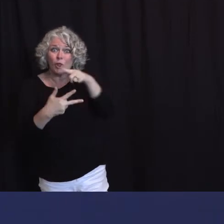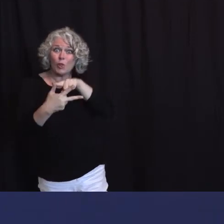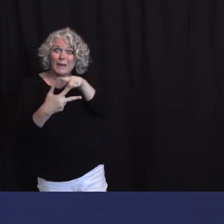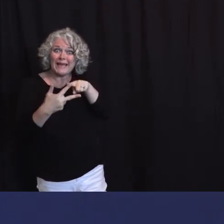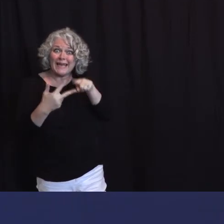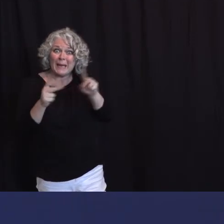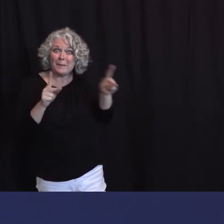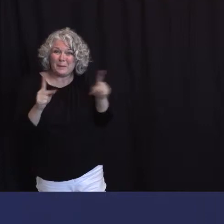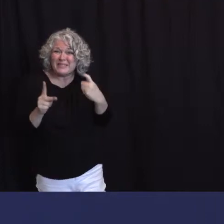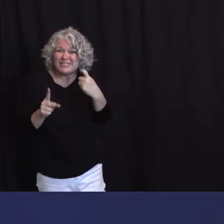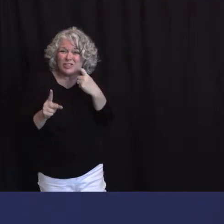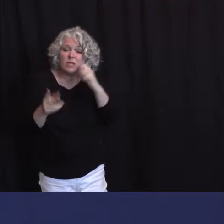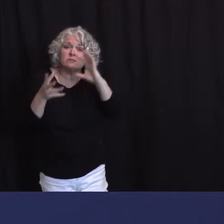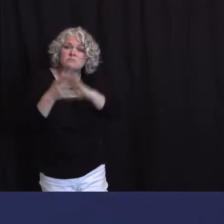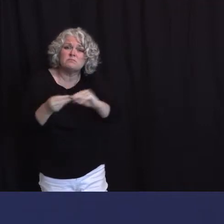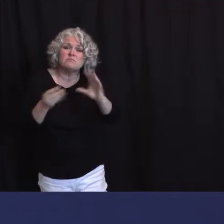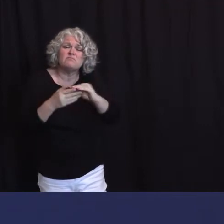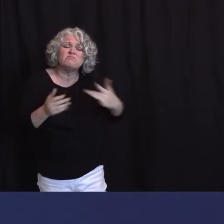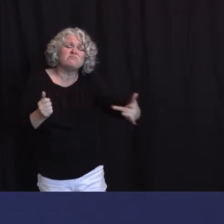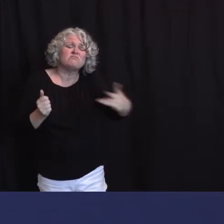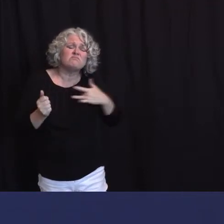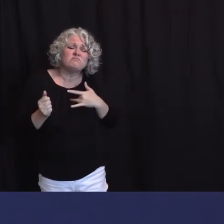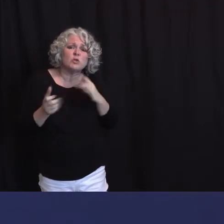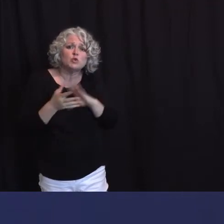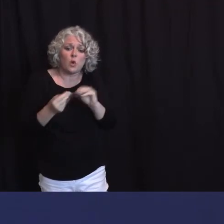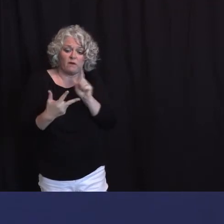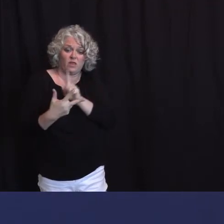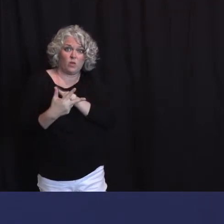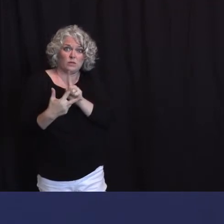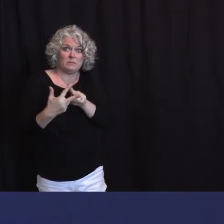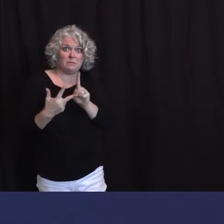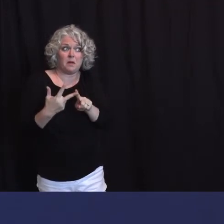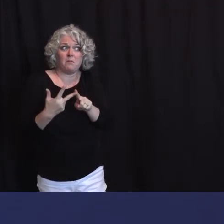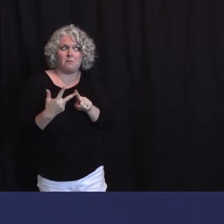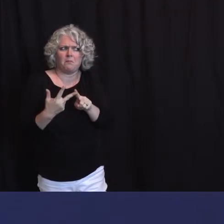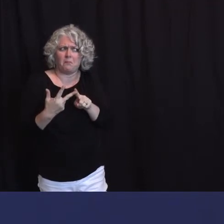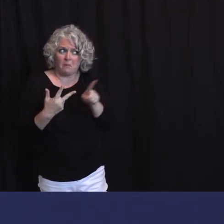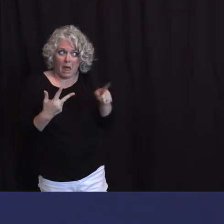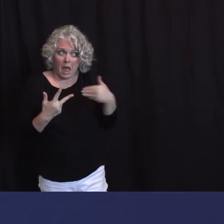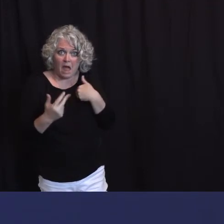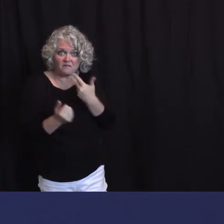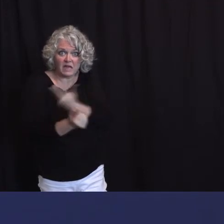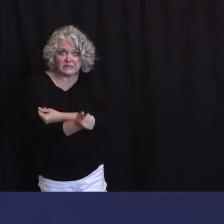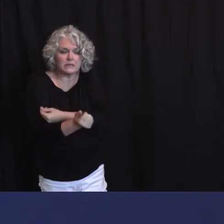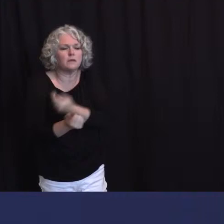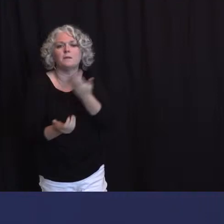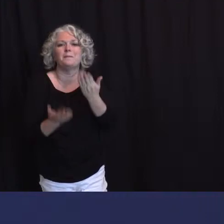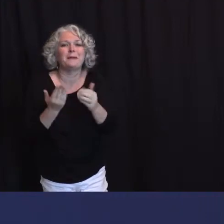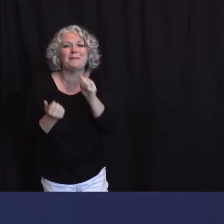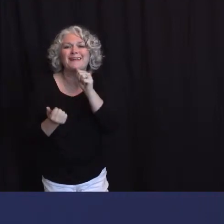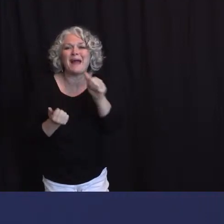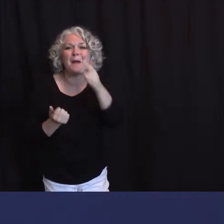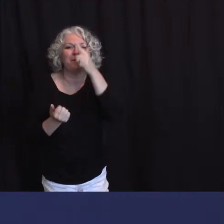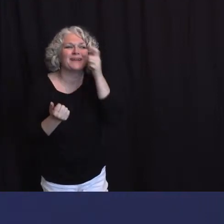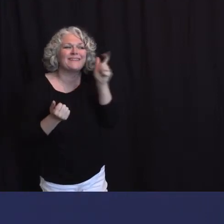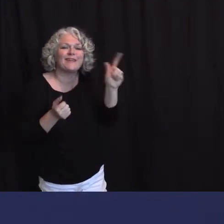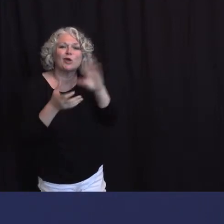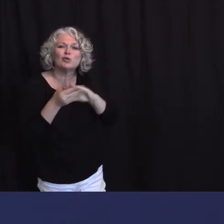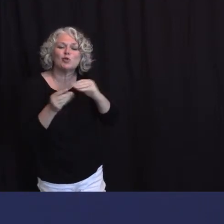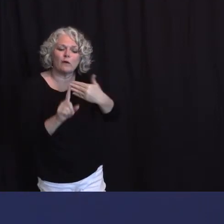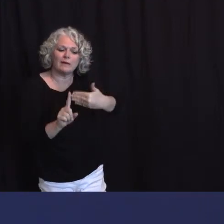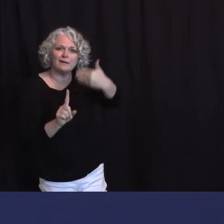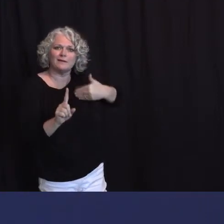all of them these days, are since we've had vaccinations, but it may well have been early on in that 6-month period where they were not yet able to get access